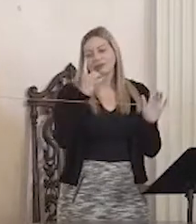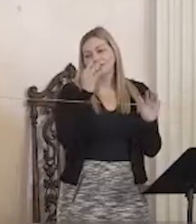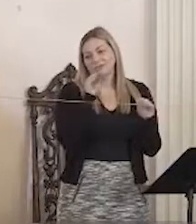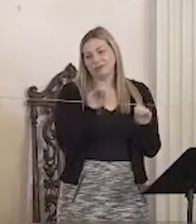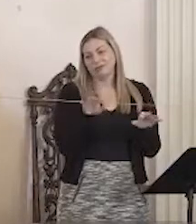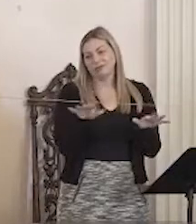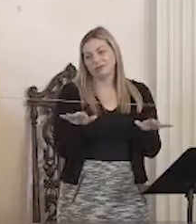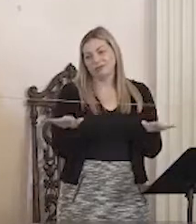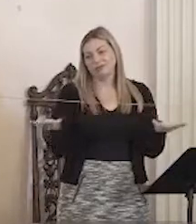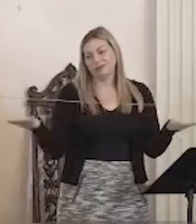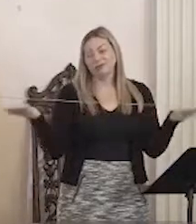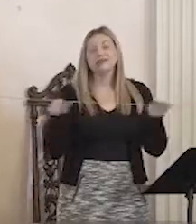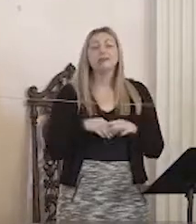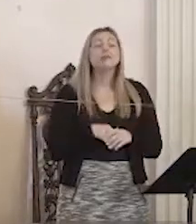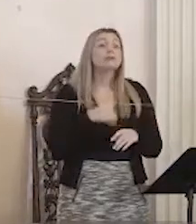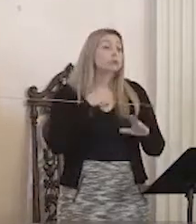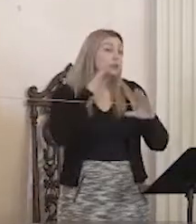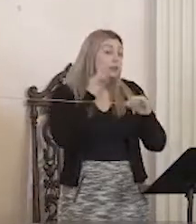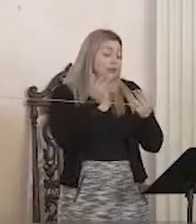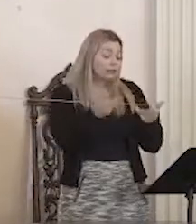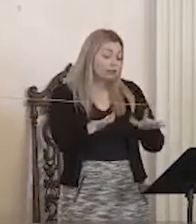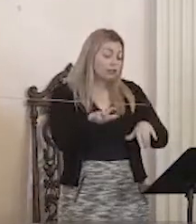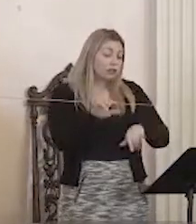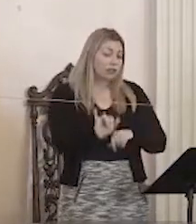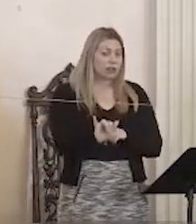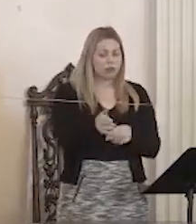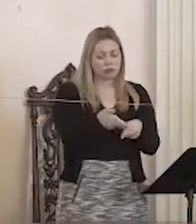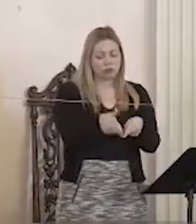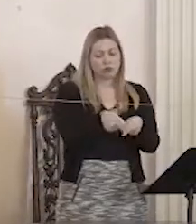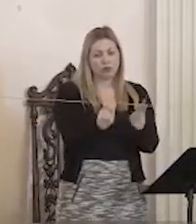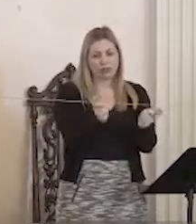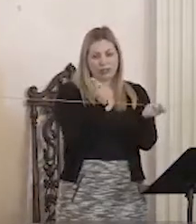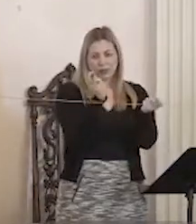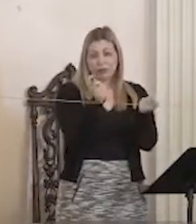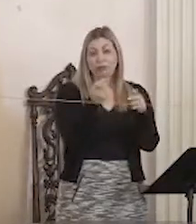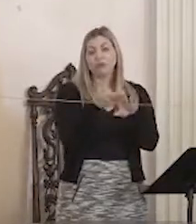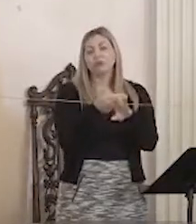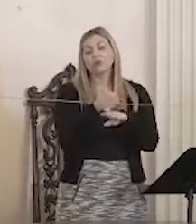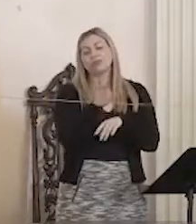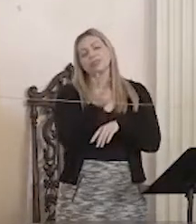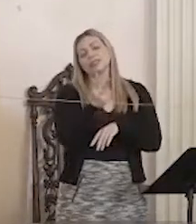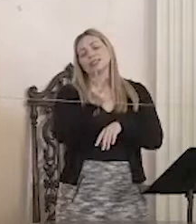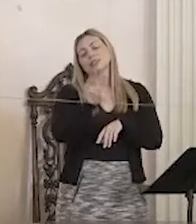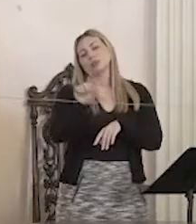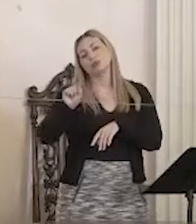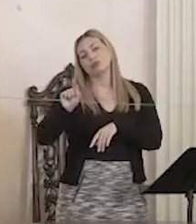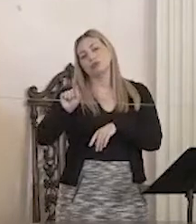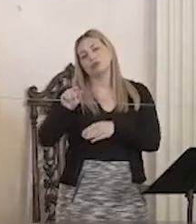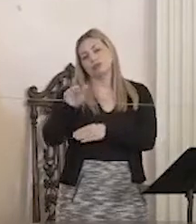light. We expect to be finished with this brief celebration by 6:20.